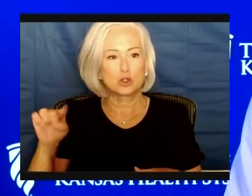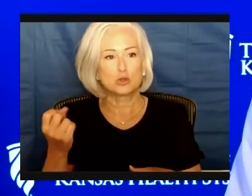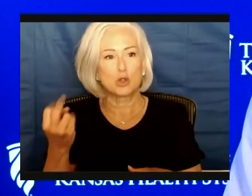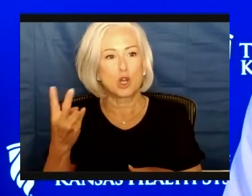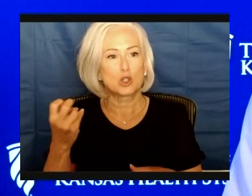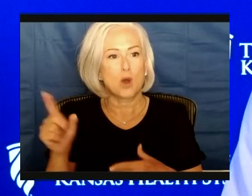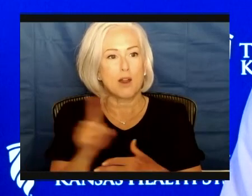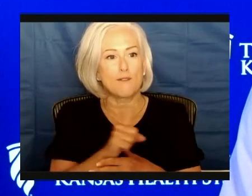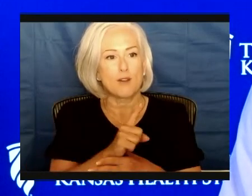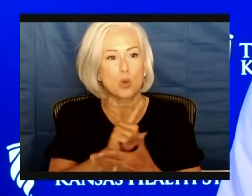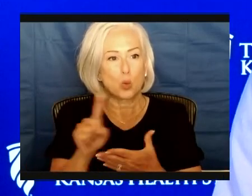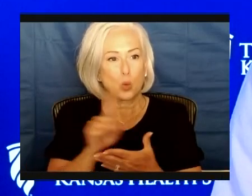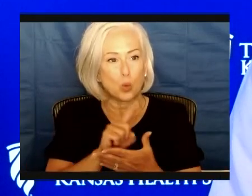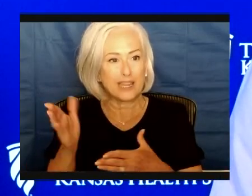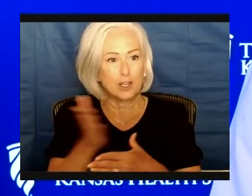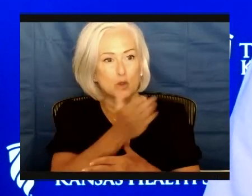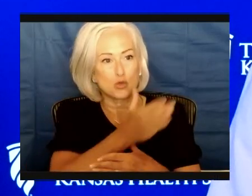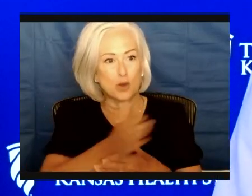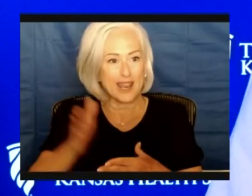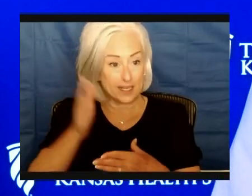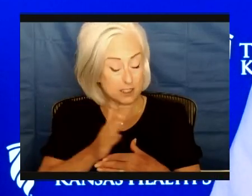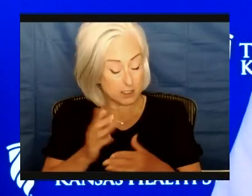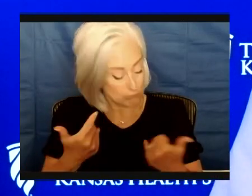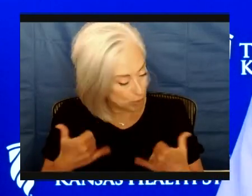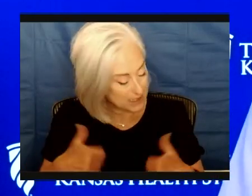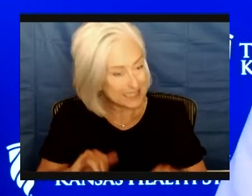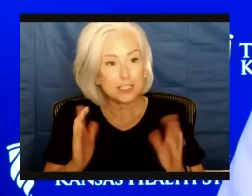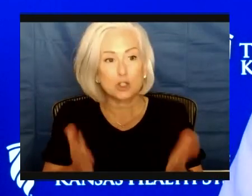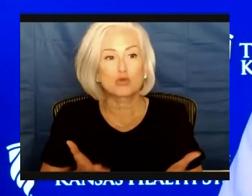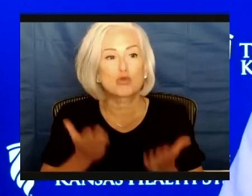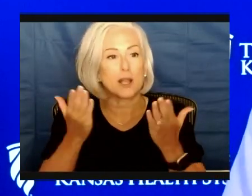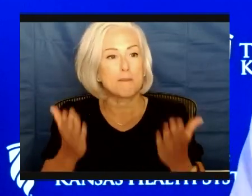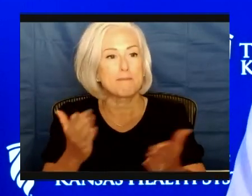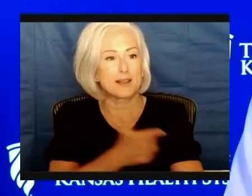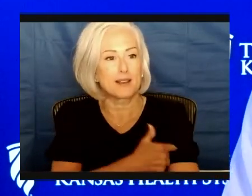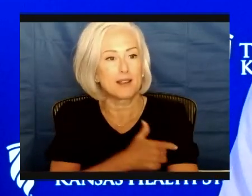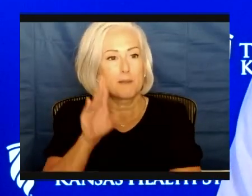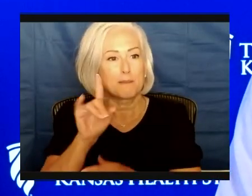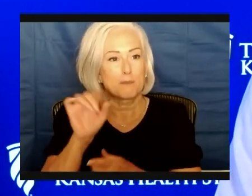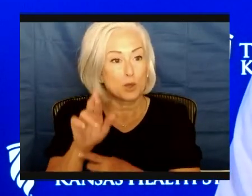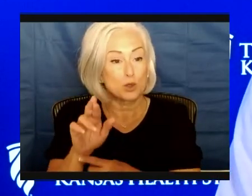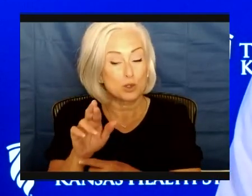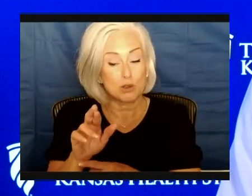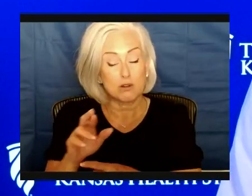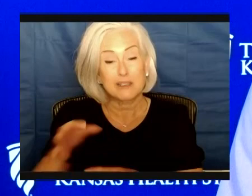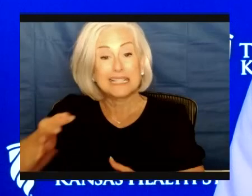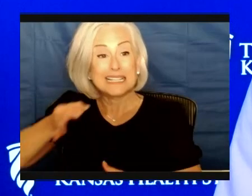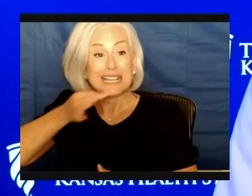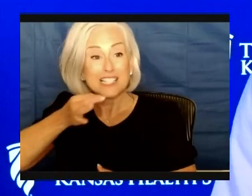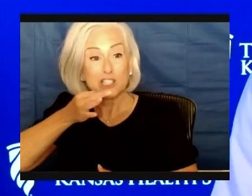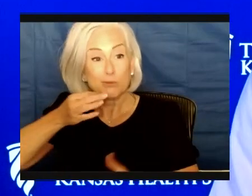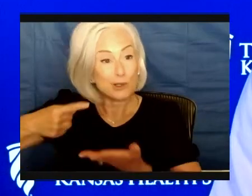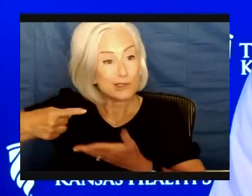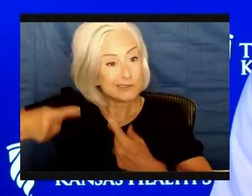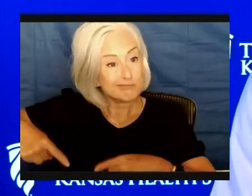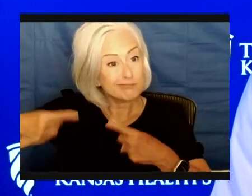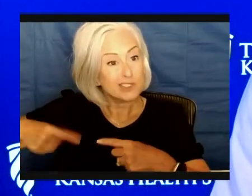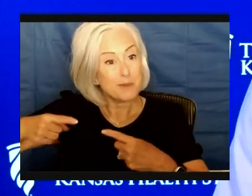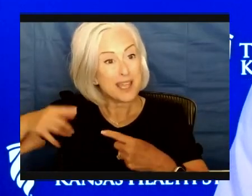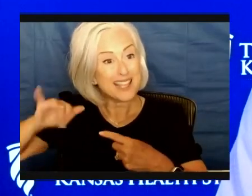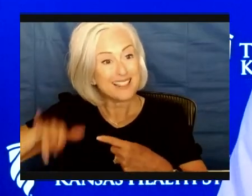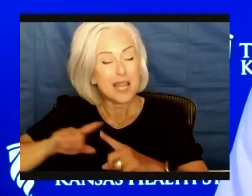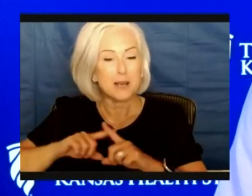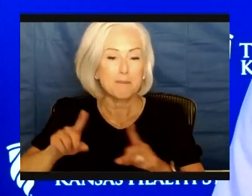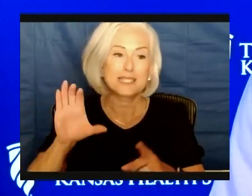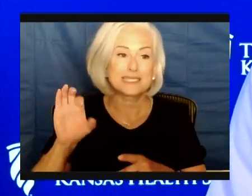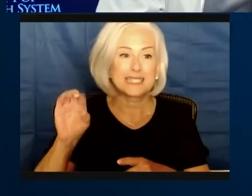to get the vaccination. There are experts who debate about that, but the CDC recommendation would still be to get vaccinated.